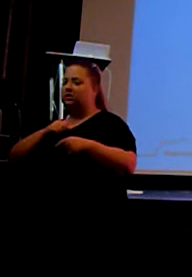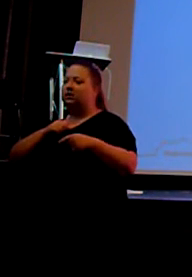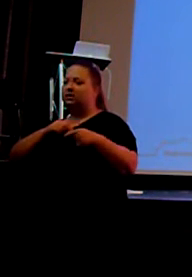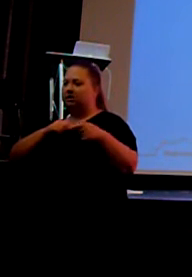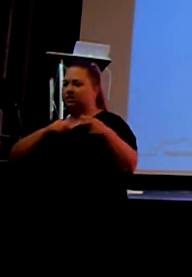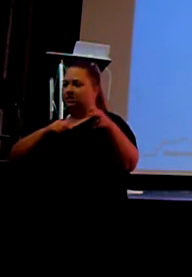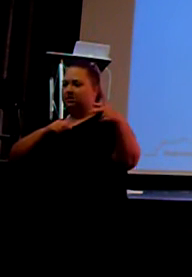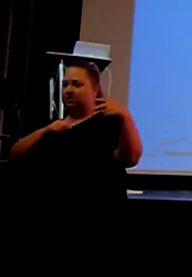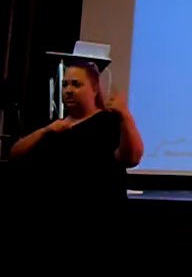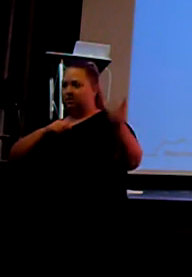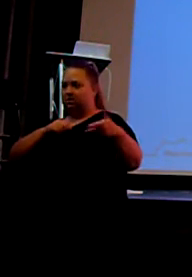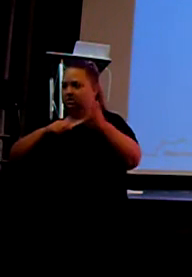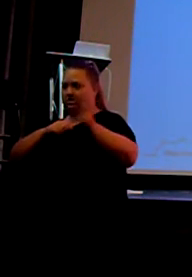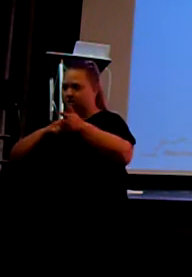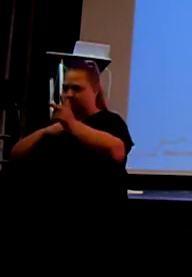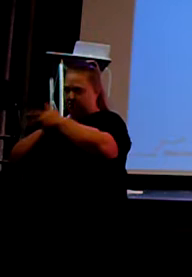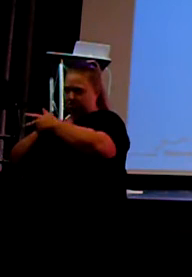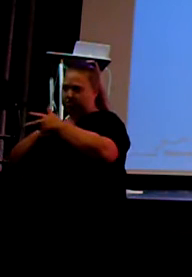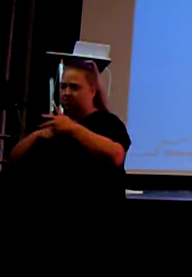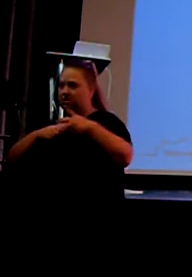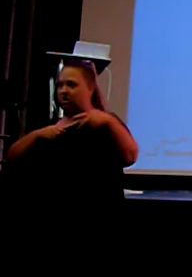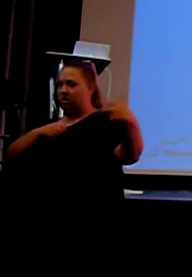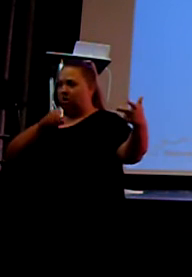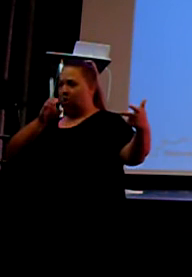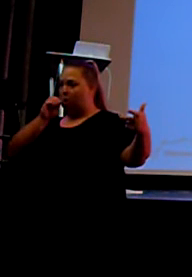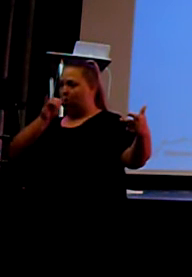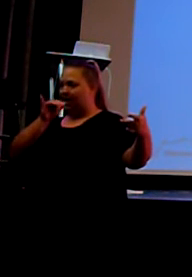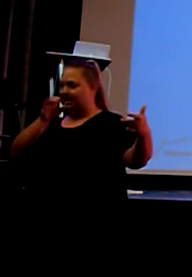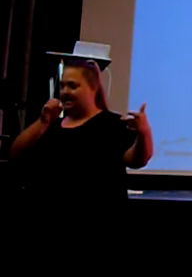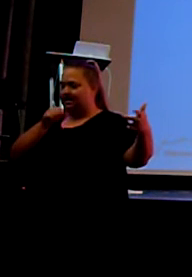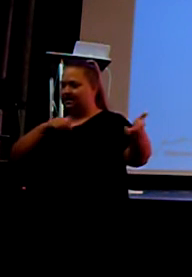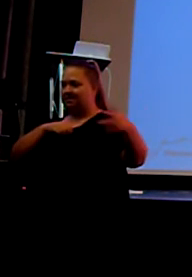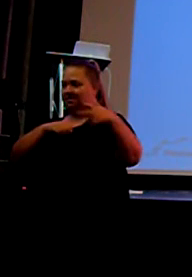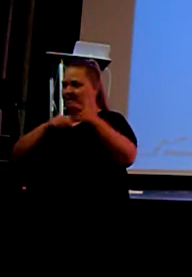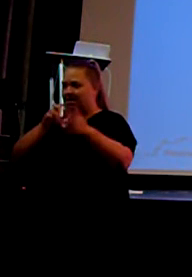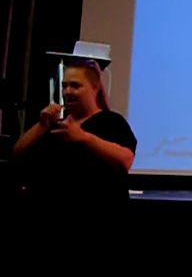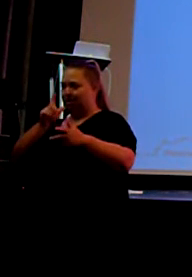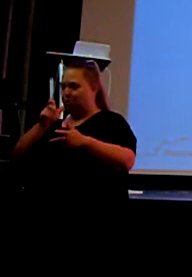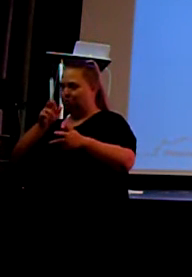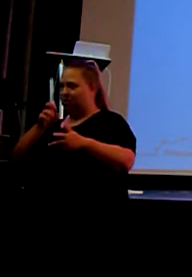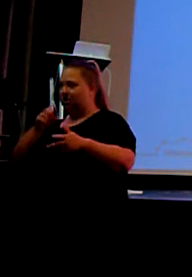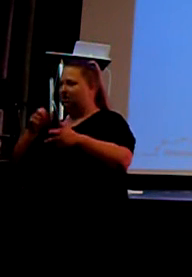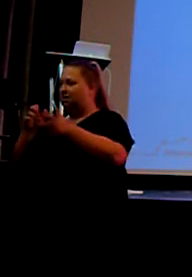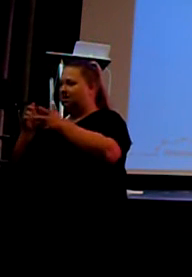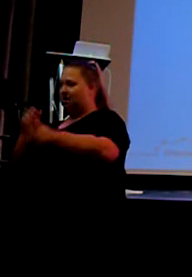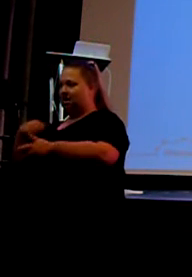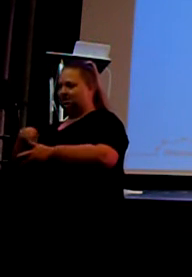one after the other. And it will be in the afternoon, as you said,